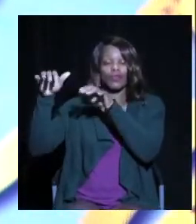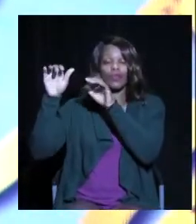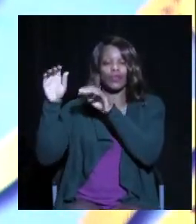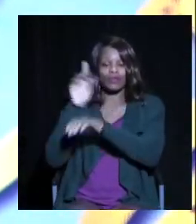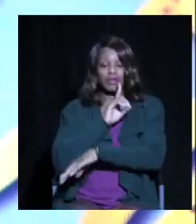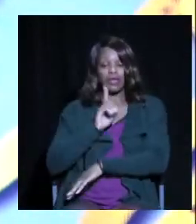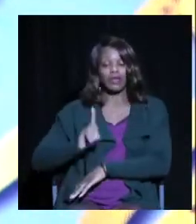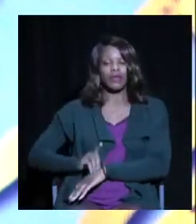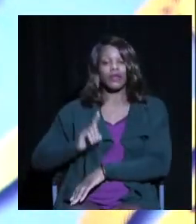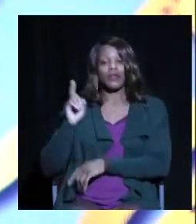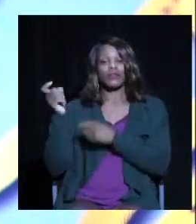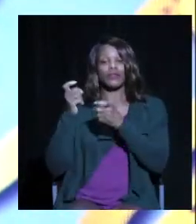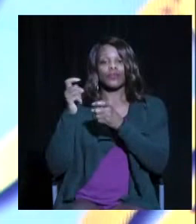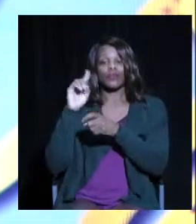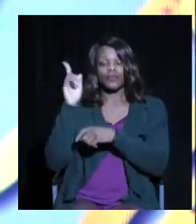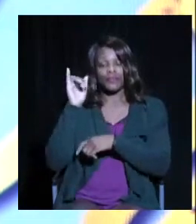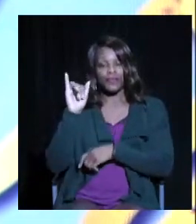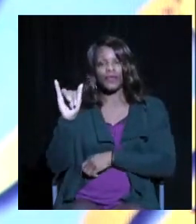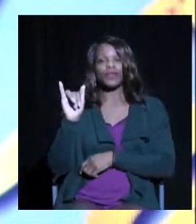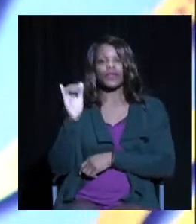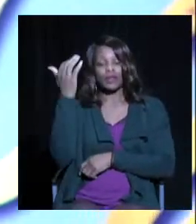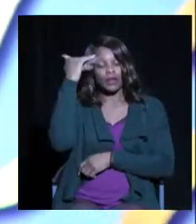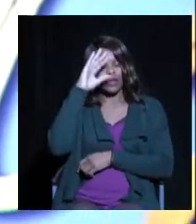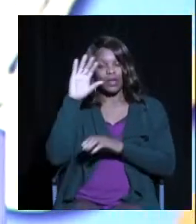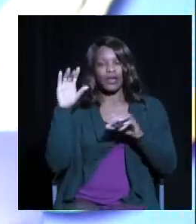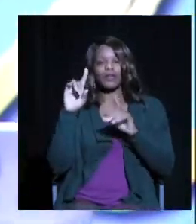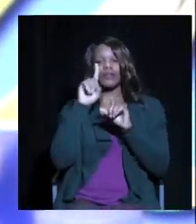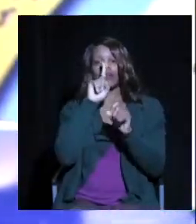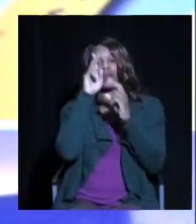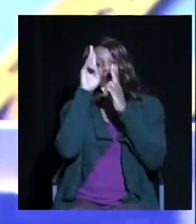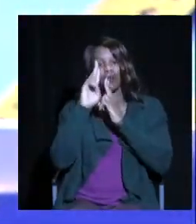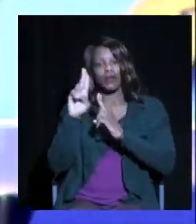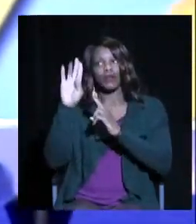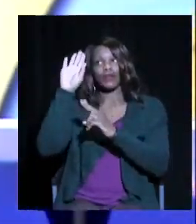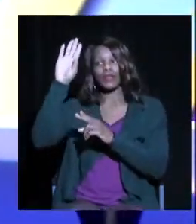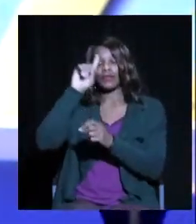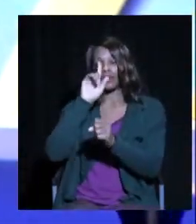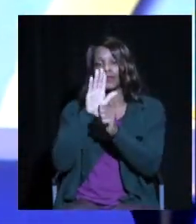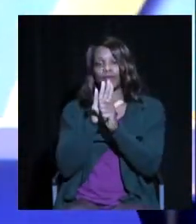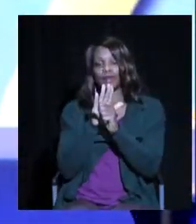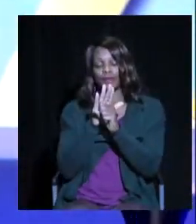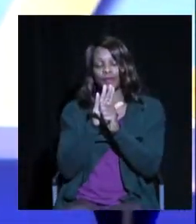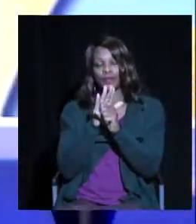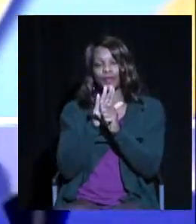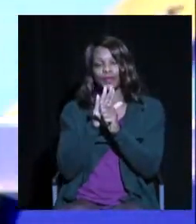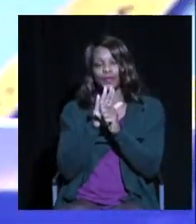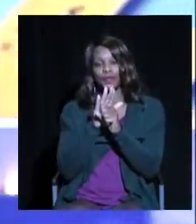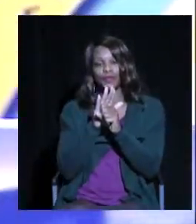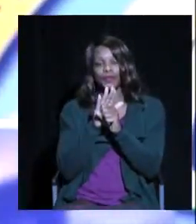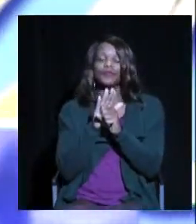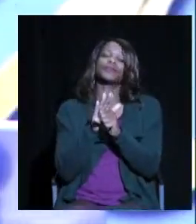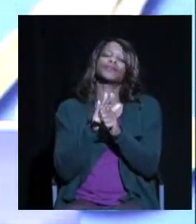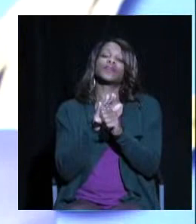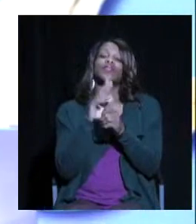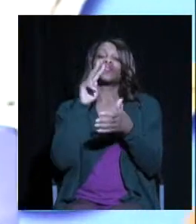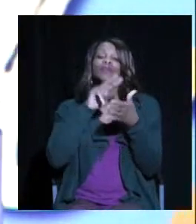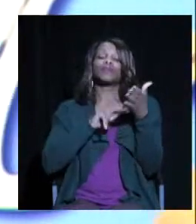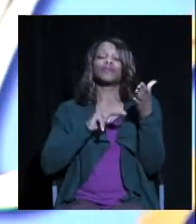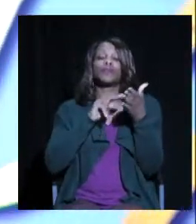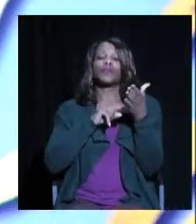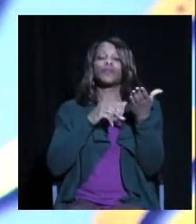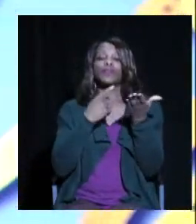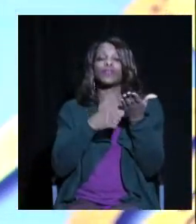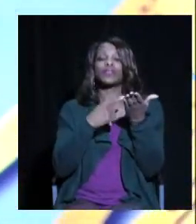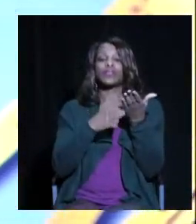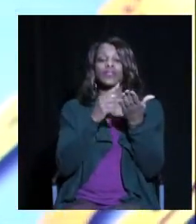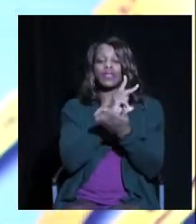forever, and God is doing exactly what he said. Scripture talks a lot about the kingdom of God and God's